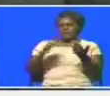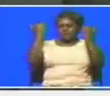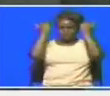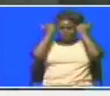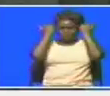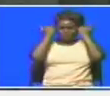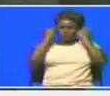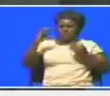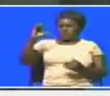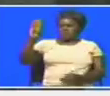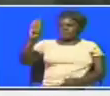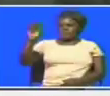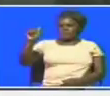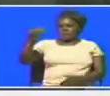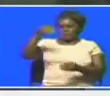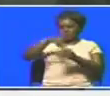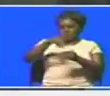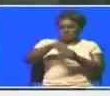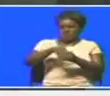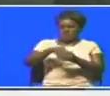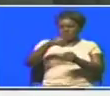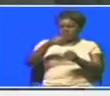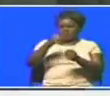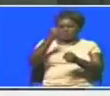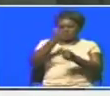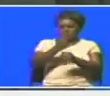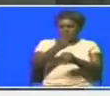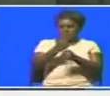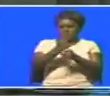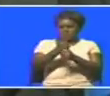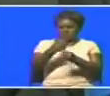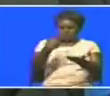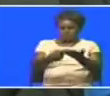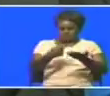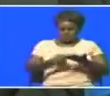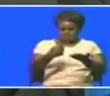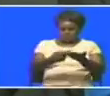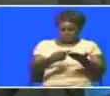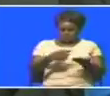and that CBA will fit within the framework of negotiations which we are going to have.